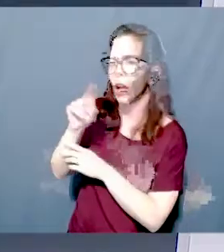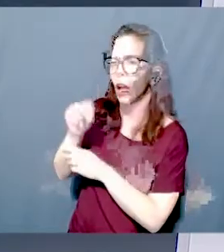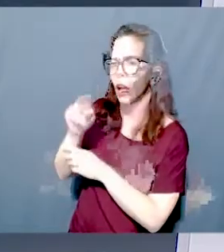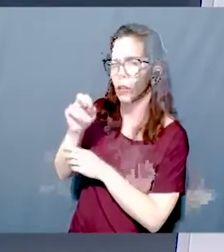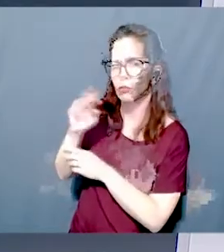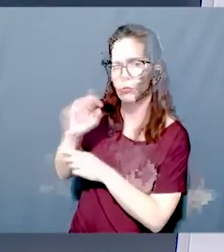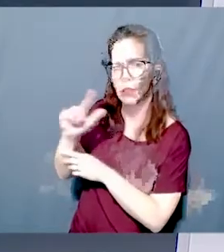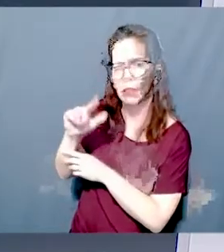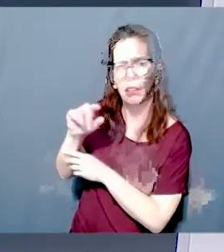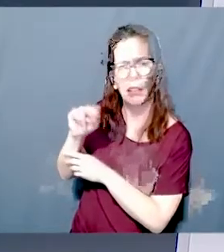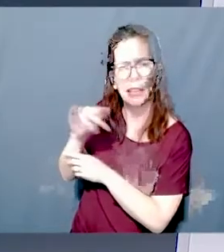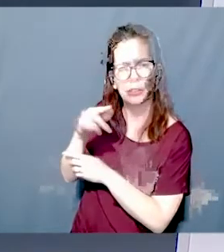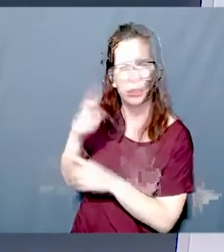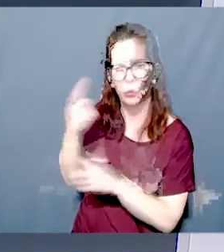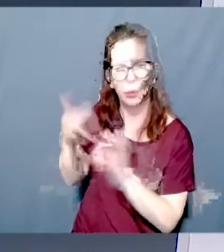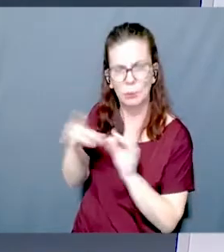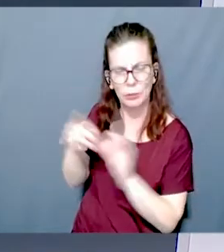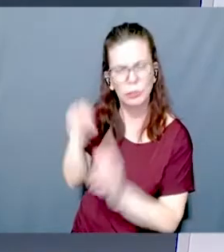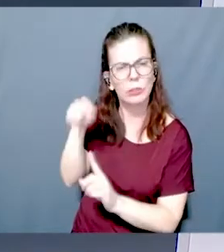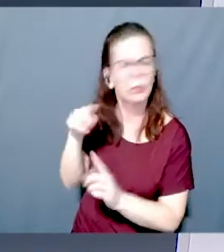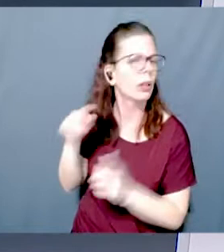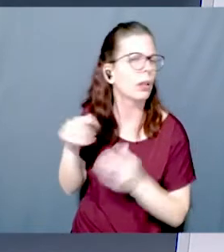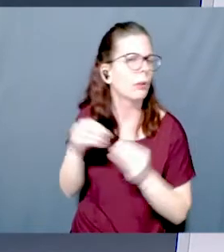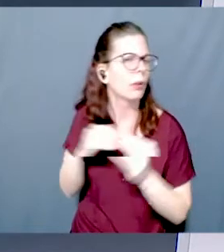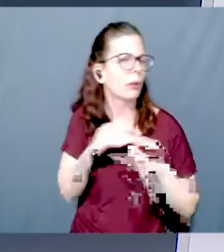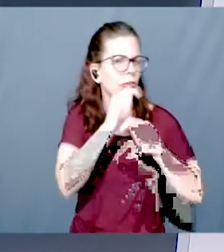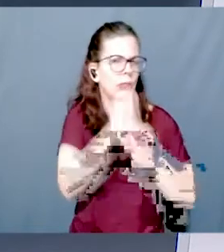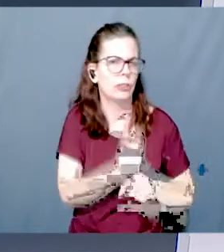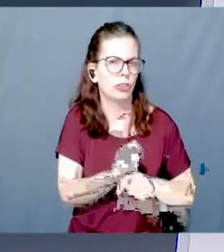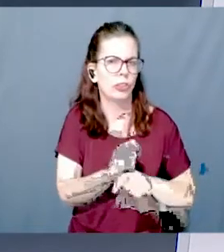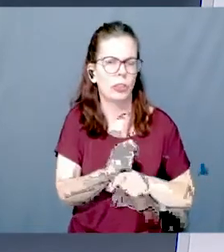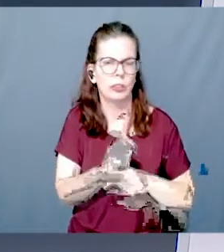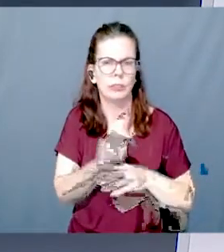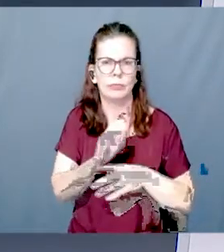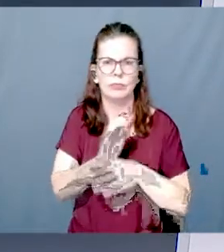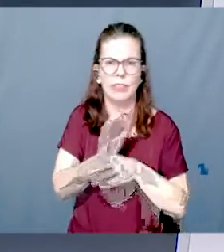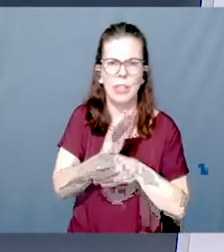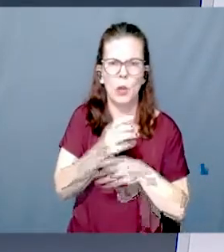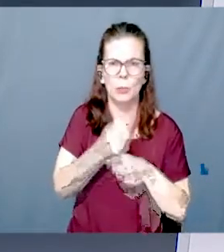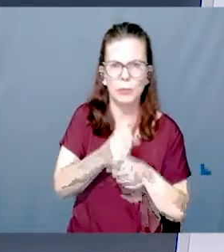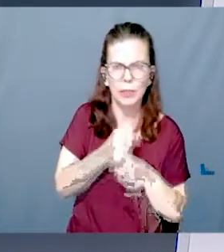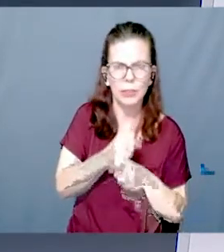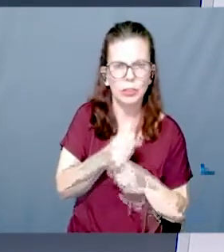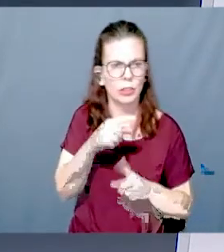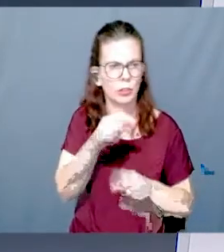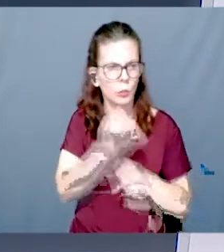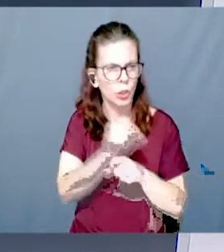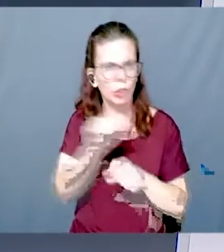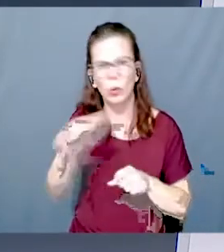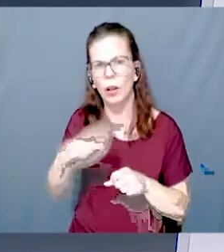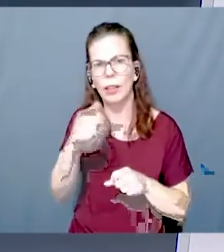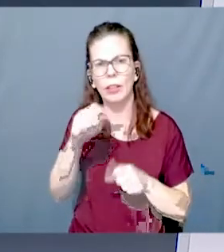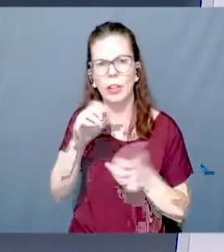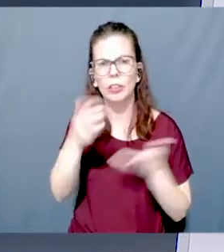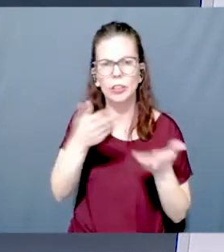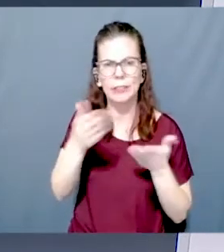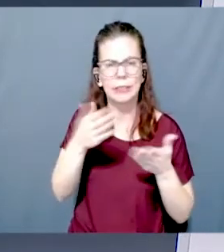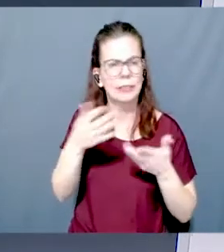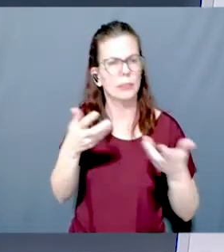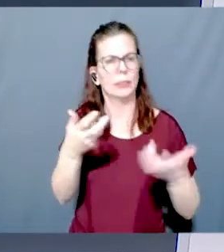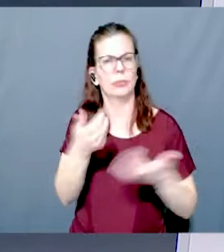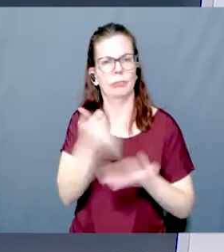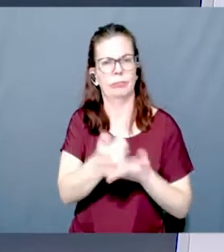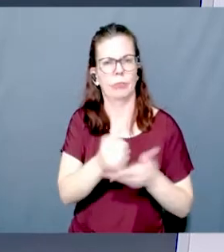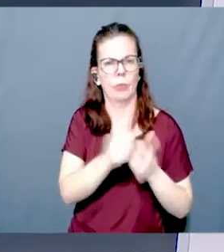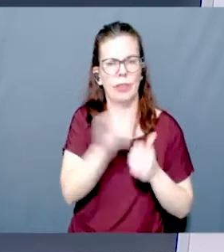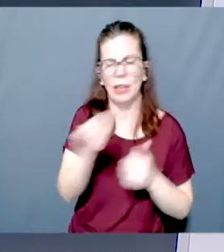does it deal with some of the more traditional video production workloads, or are those other services that handle that? Well, Nimble Studio is very open for customers.